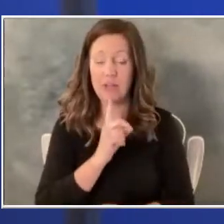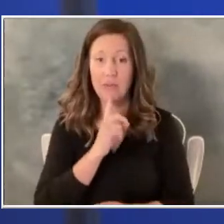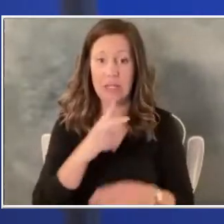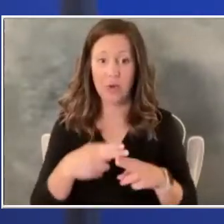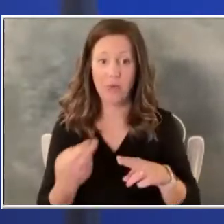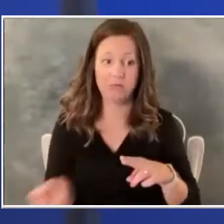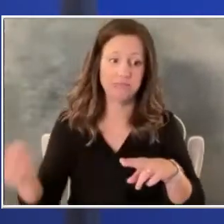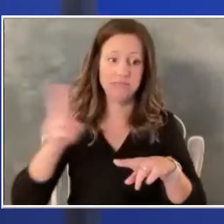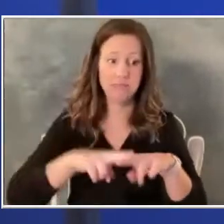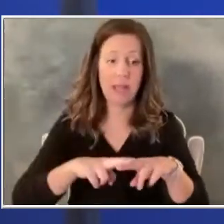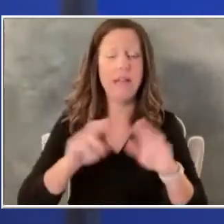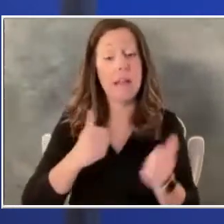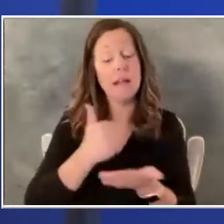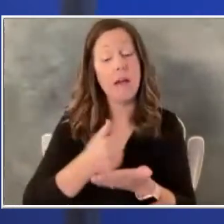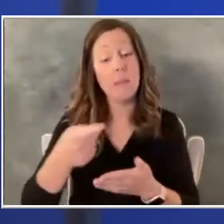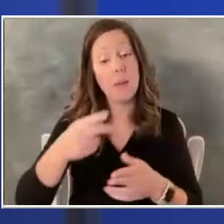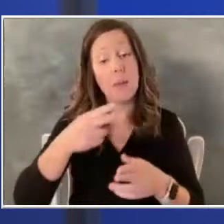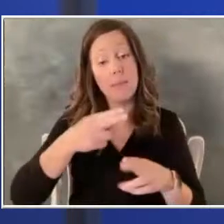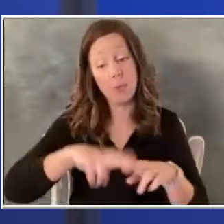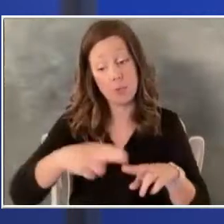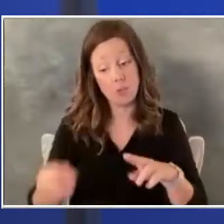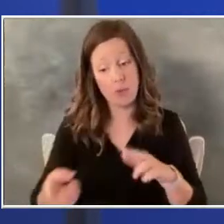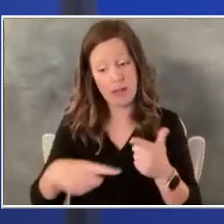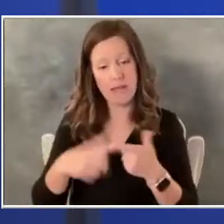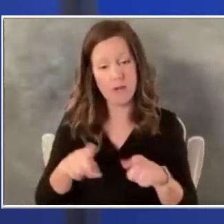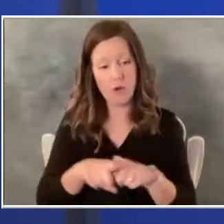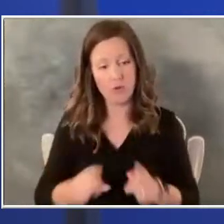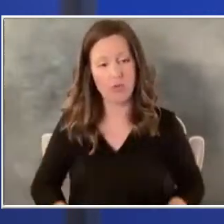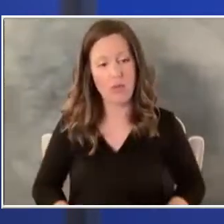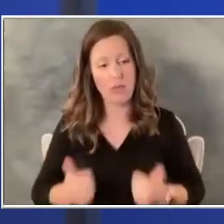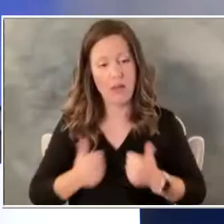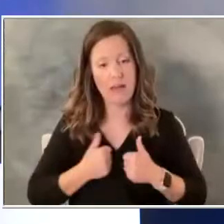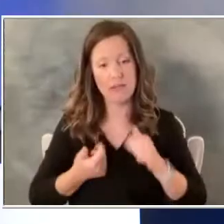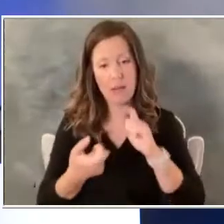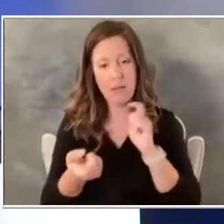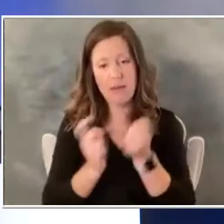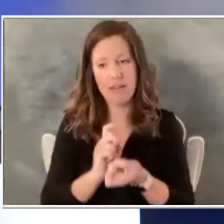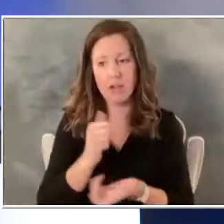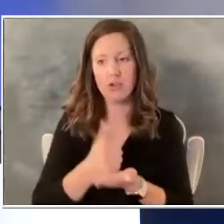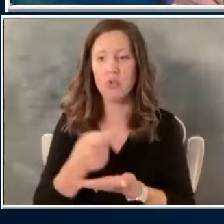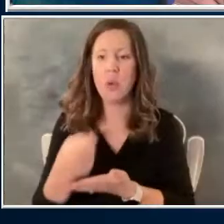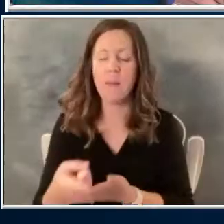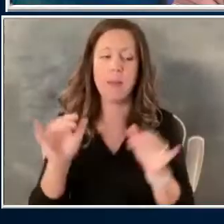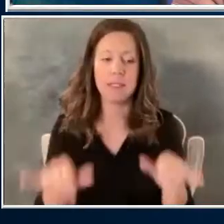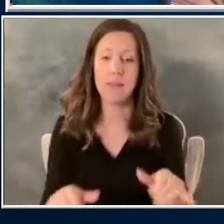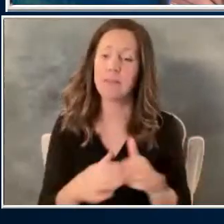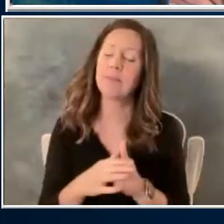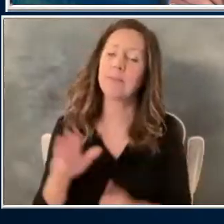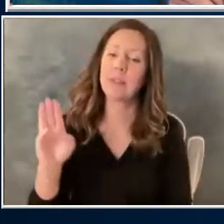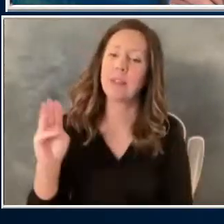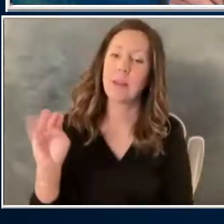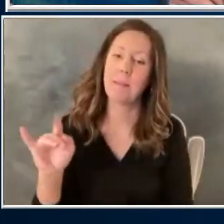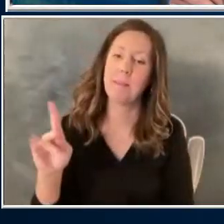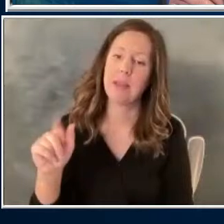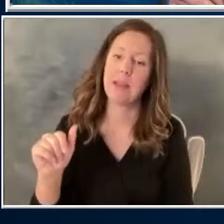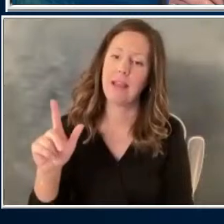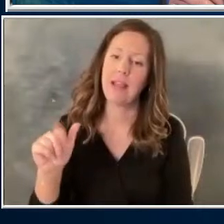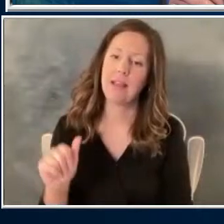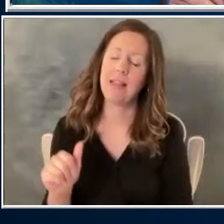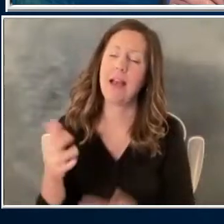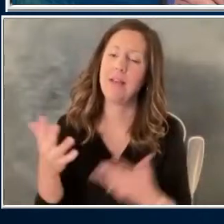weight, and then lifestyle modifications to help them keep it off. So there's options. Mikayla, come in here and talk to us about your healthy